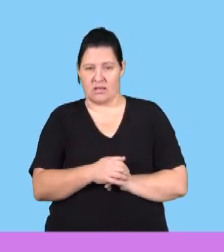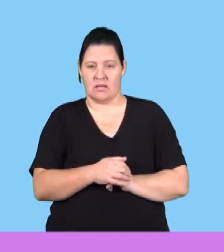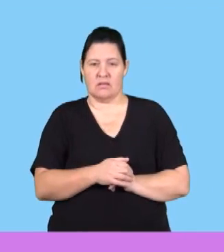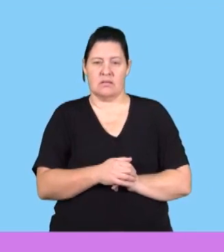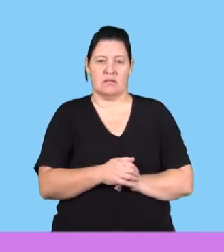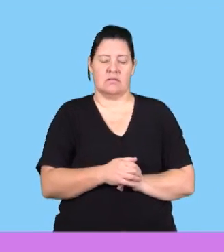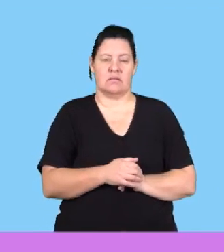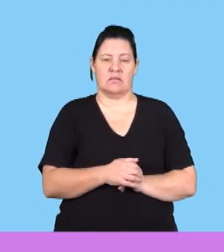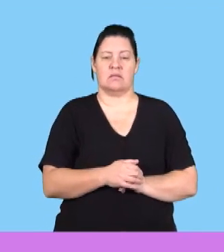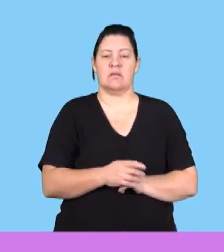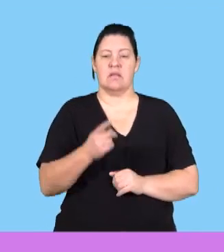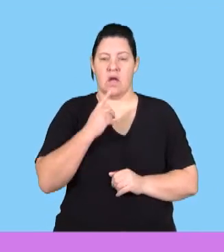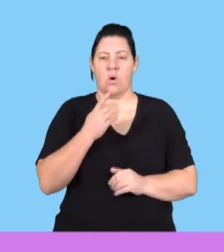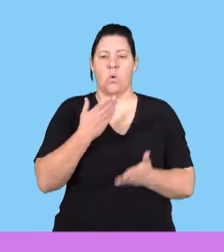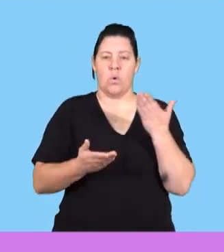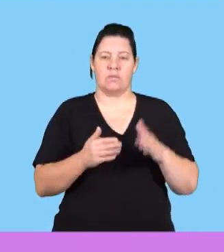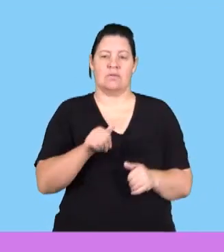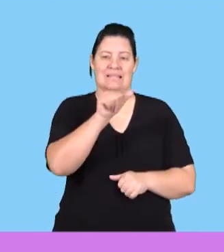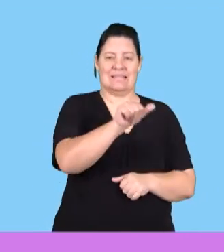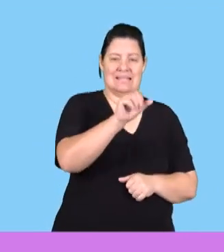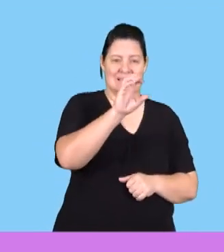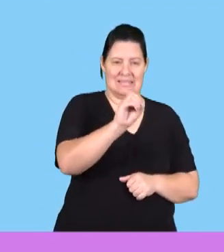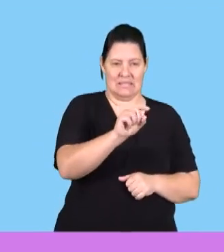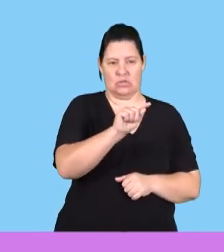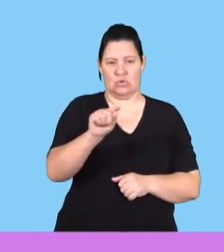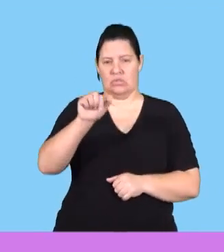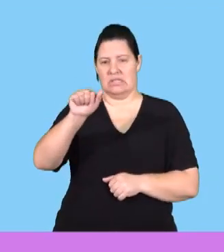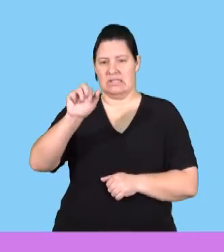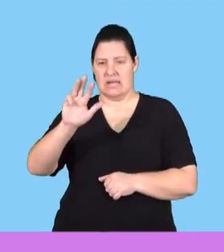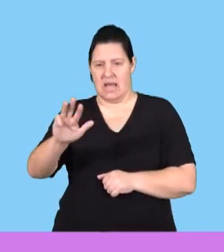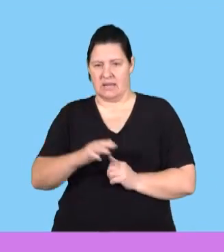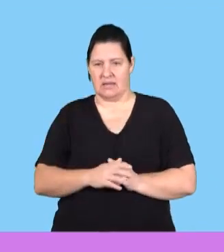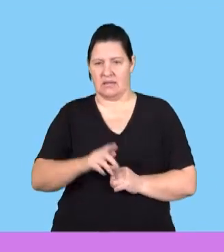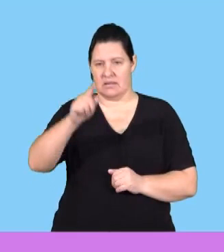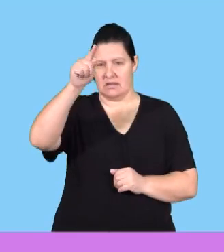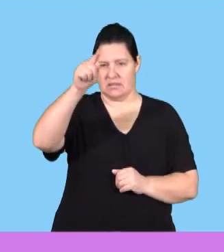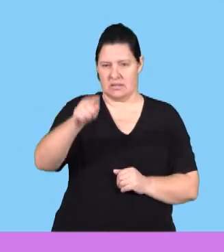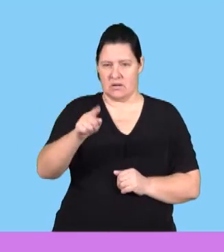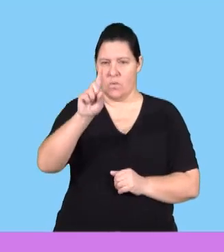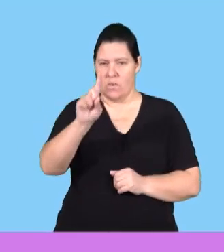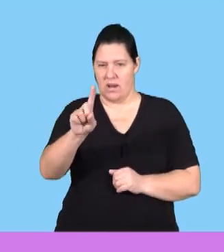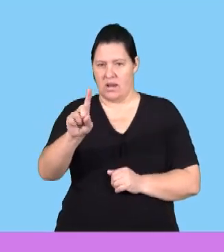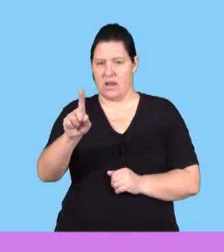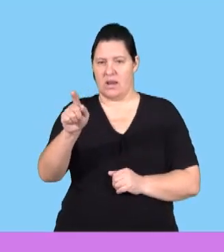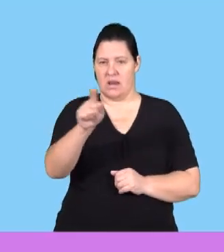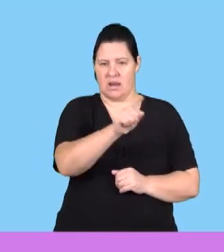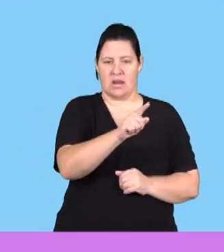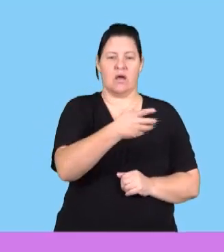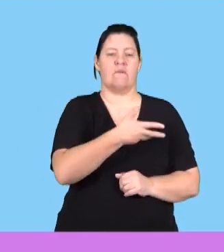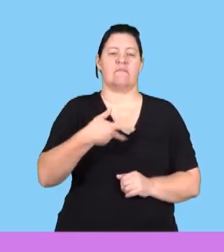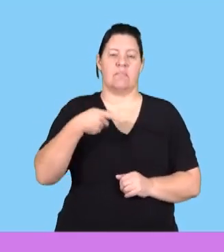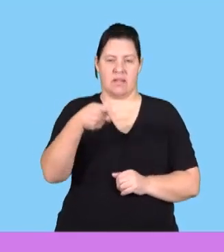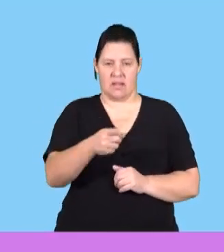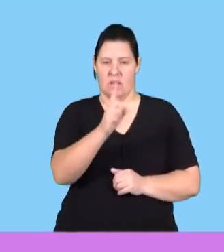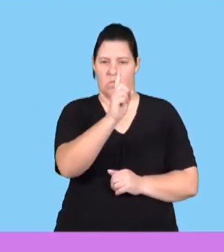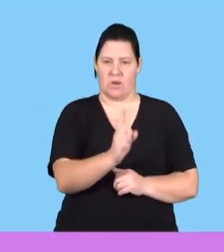be moving on to the weight category between 60 and 69. I check, there's only this one, and